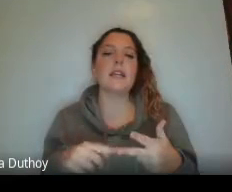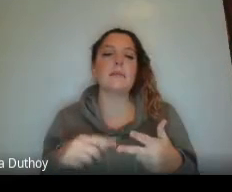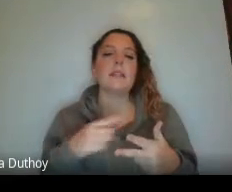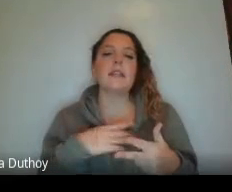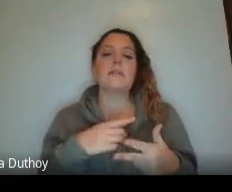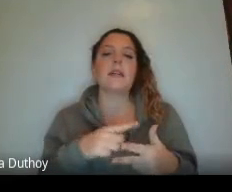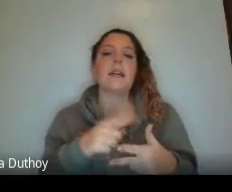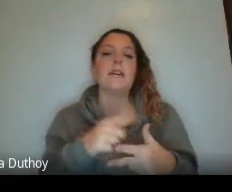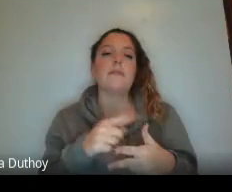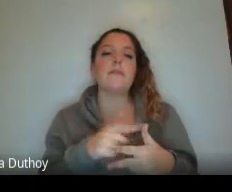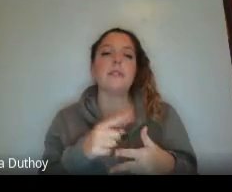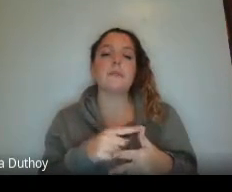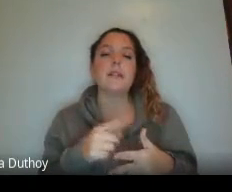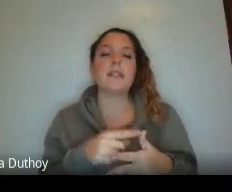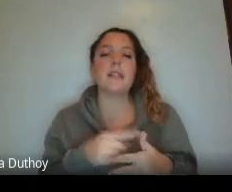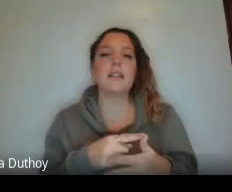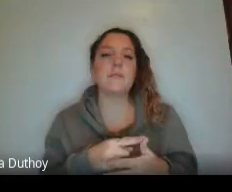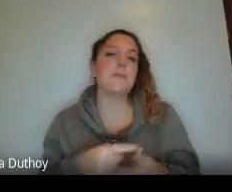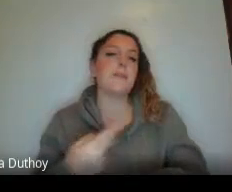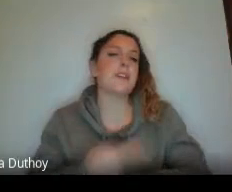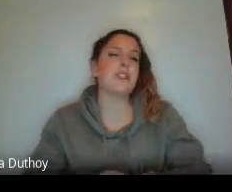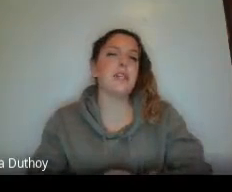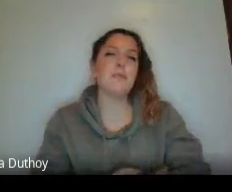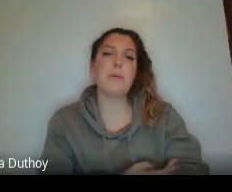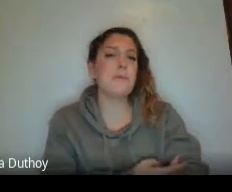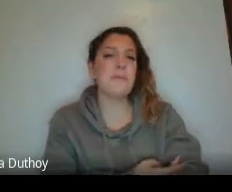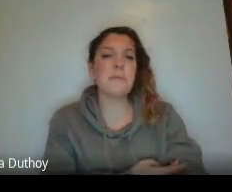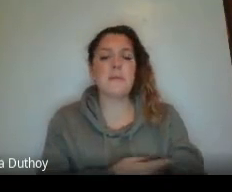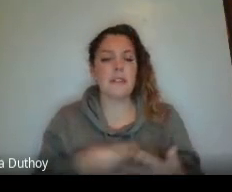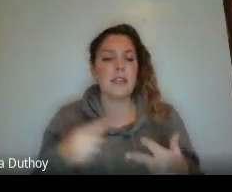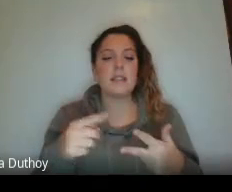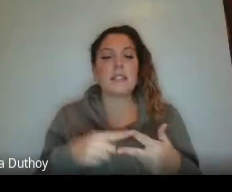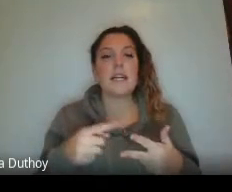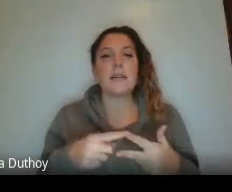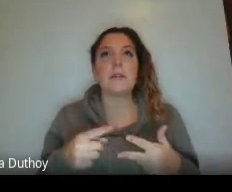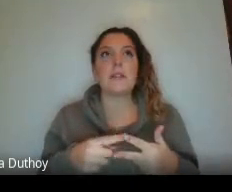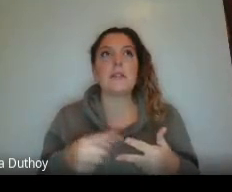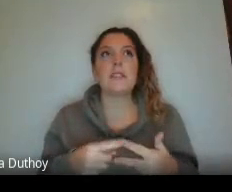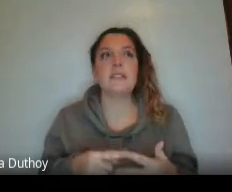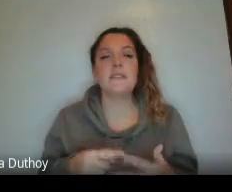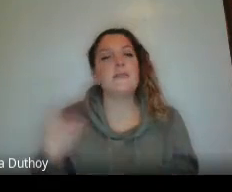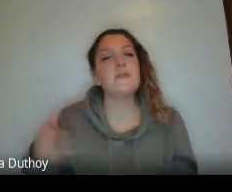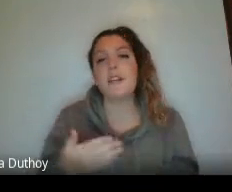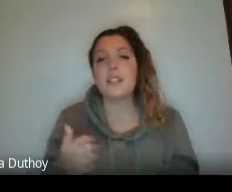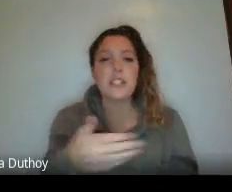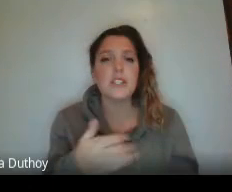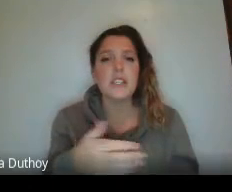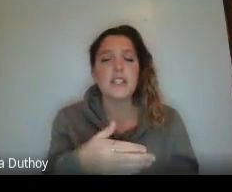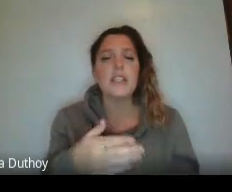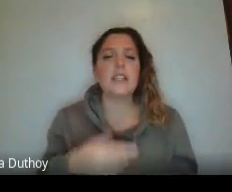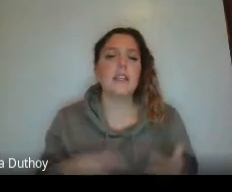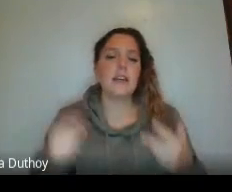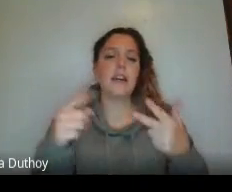3 different animals that I don't like. First one, maybe a sheep. Second one,